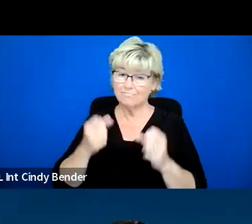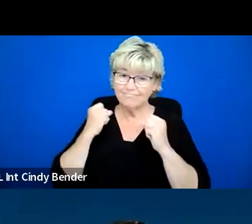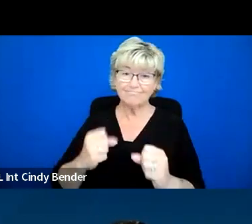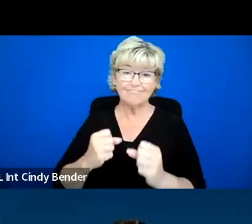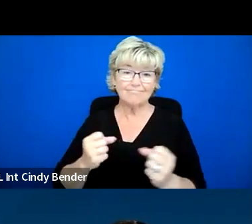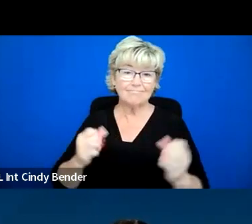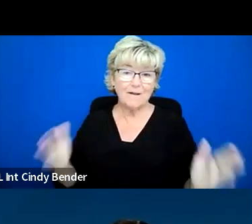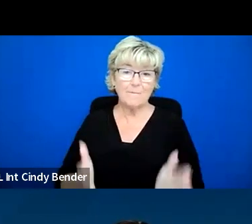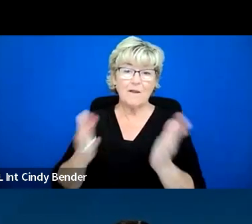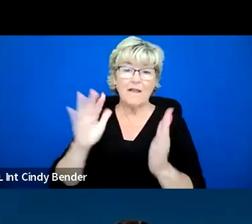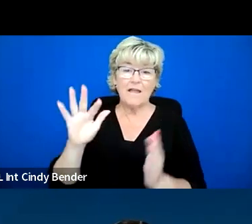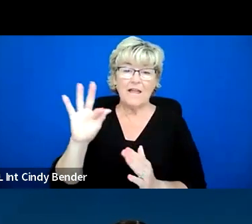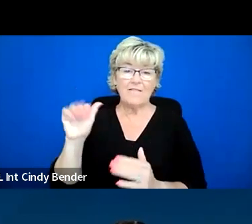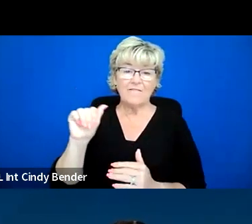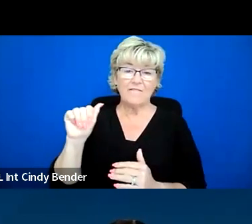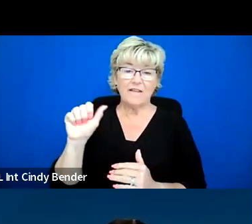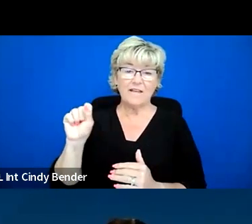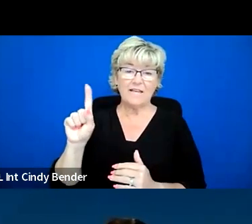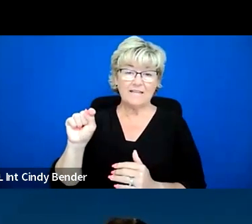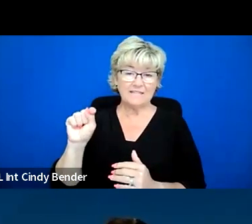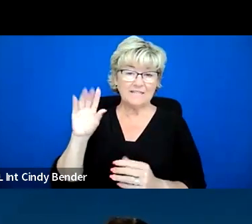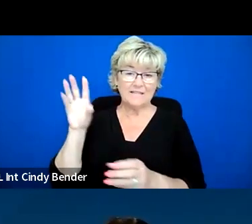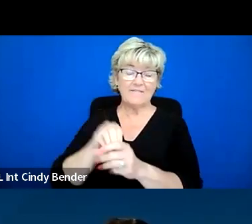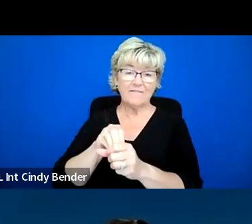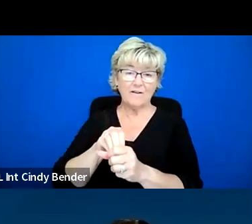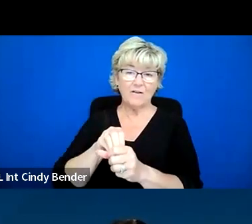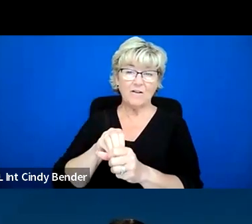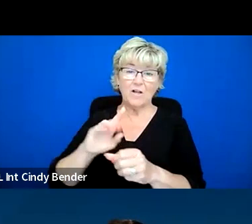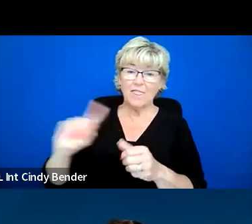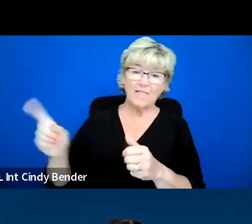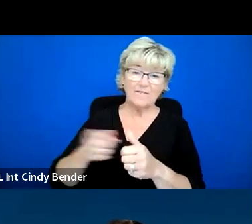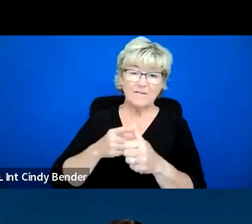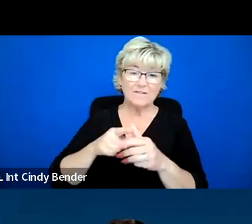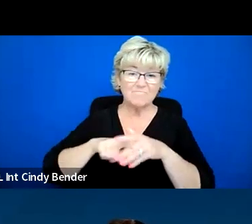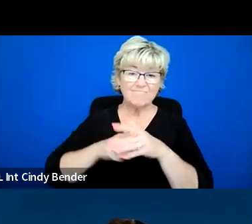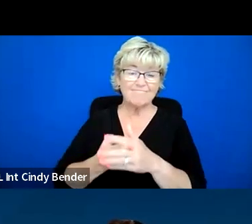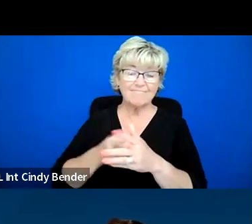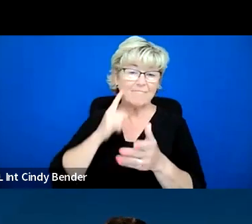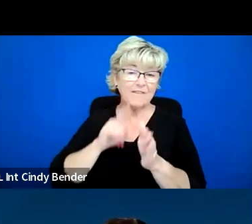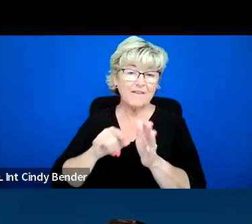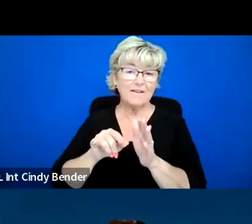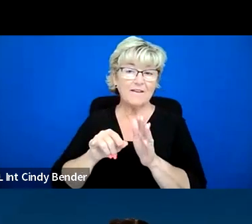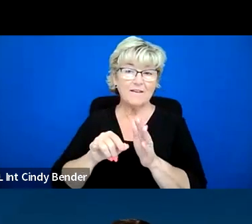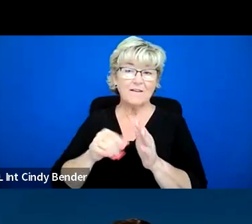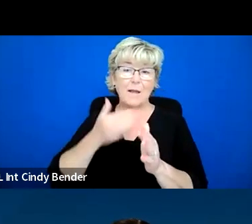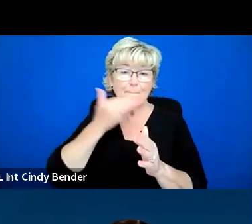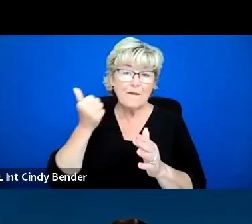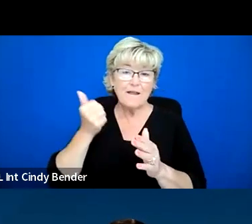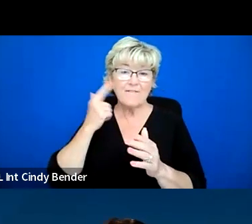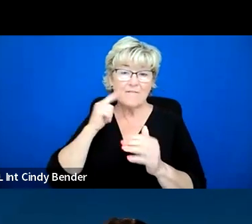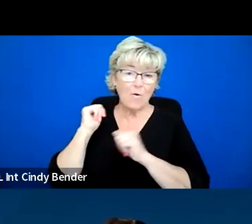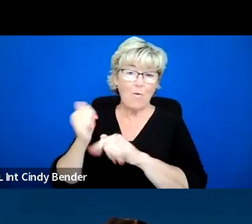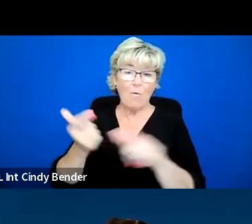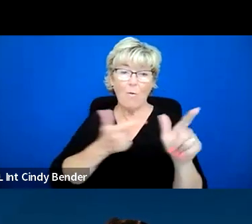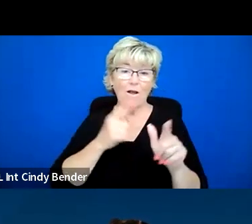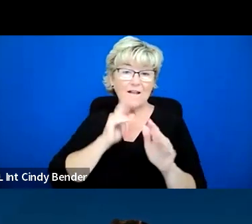big proponents of getting FAST in there at the onset. It's easier to, and it's better for everyone if we